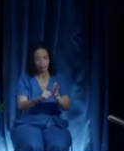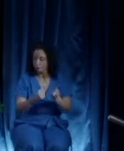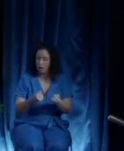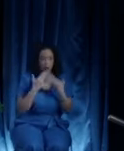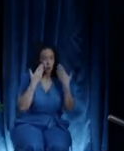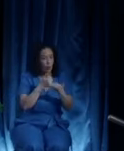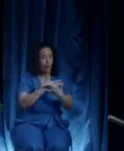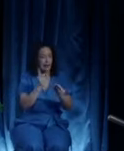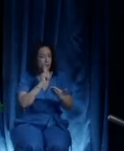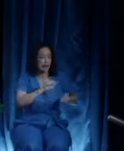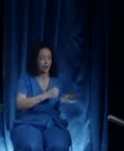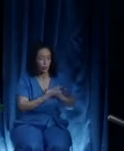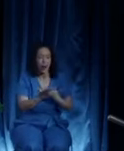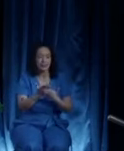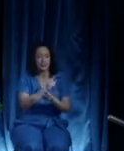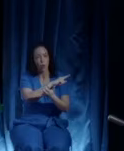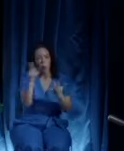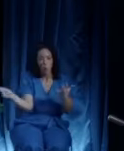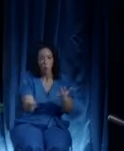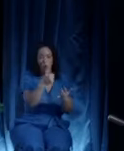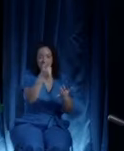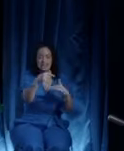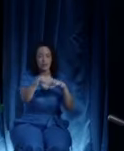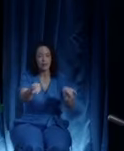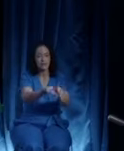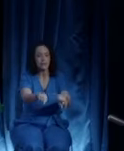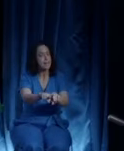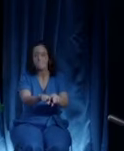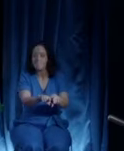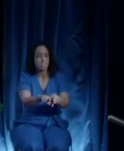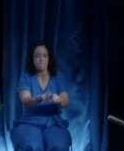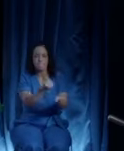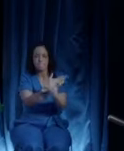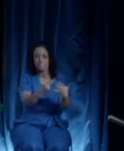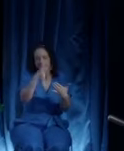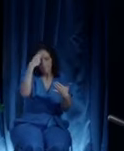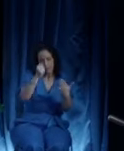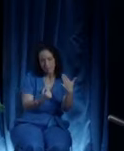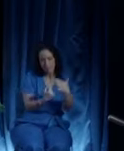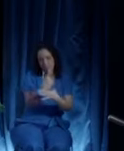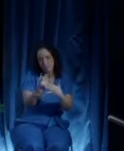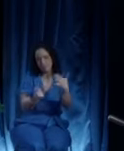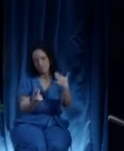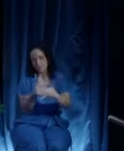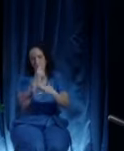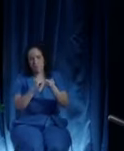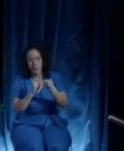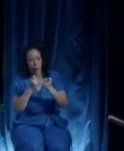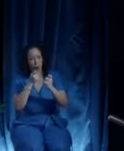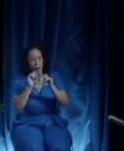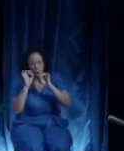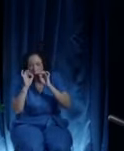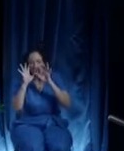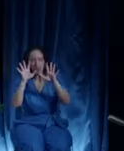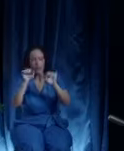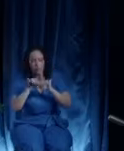wives. There's lots of names that come up and kind of become urban legends, I suppose, of women who did. But when you actually